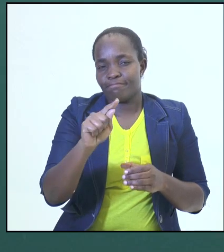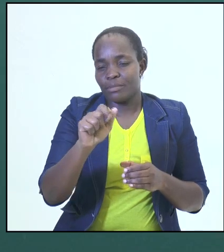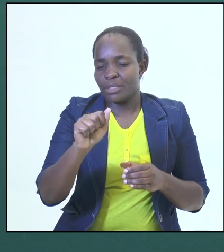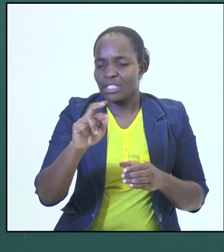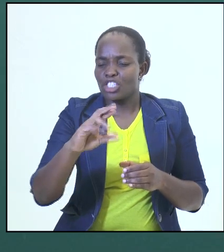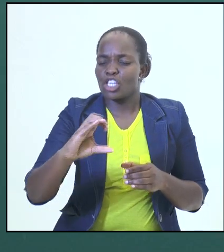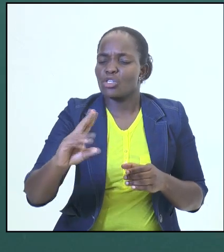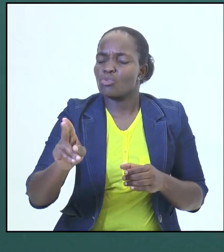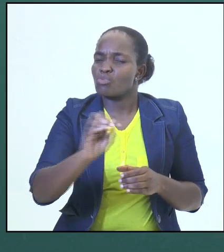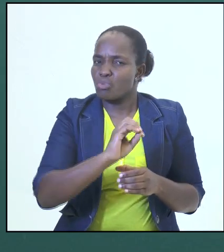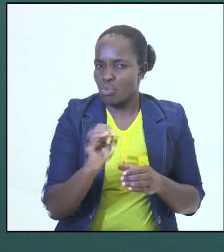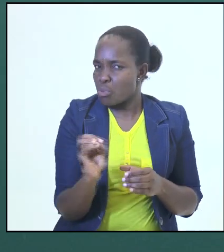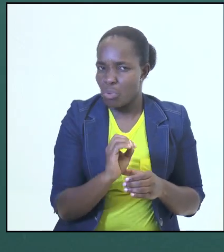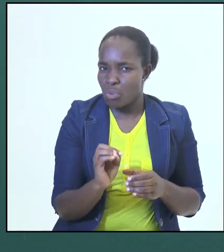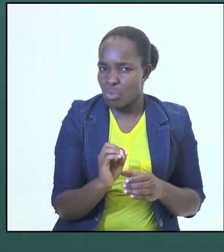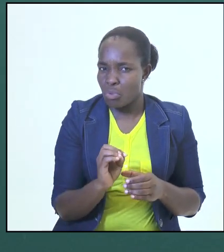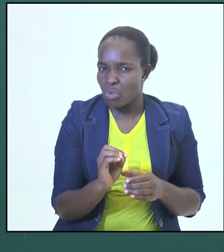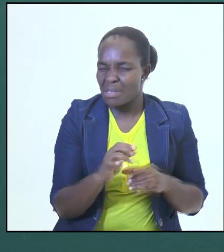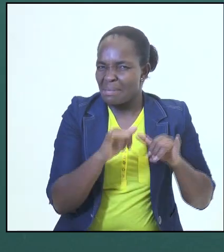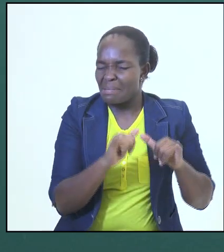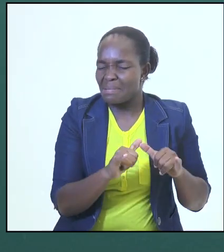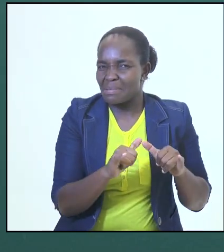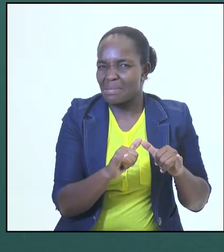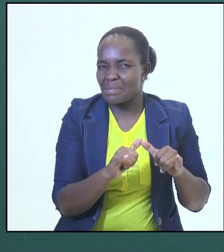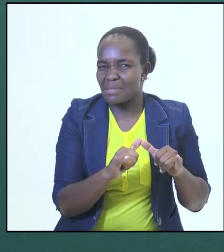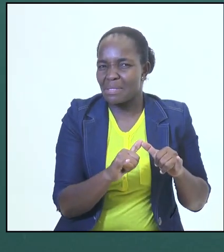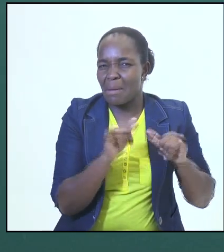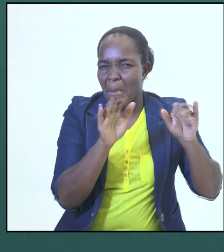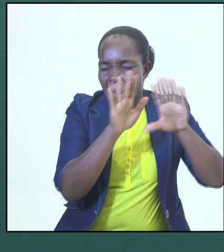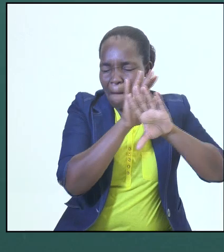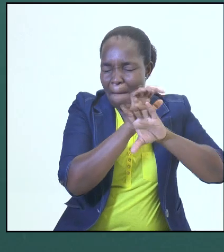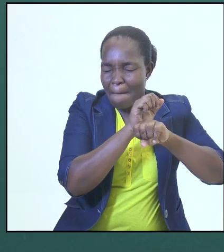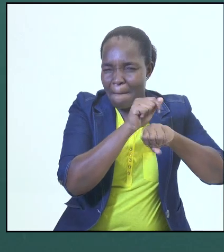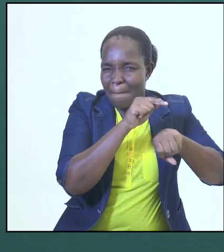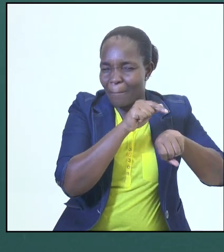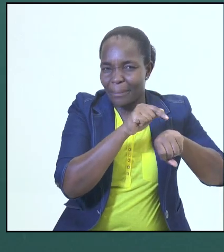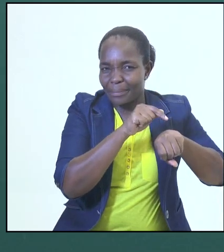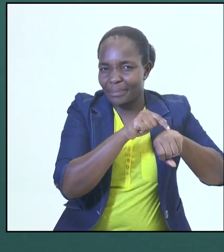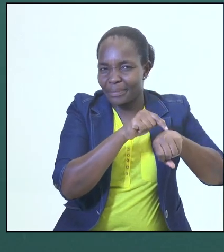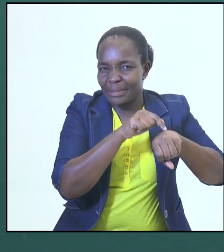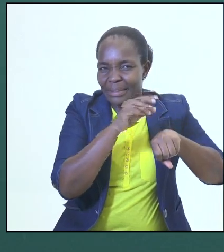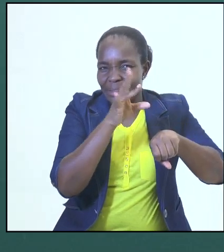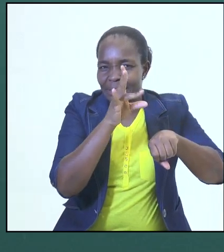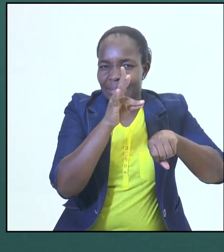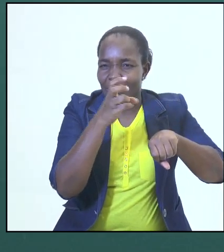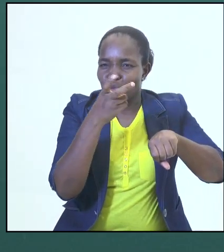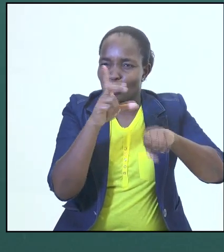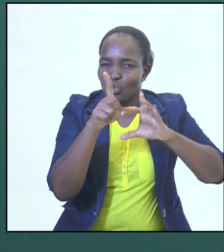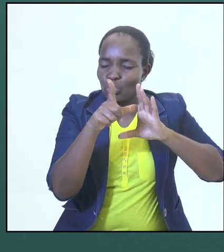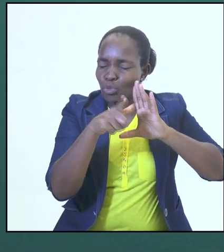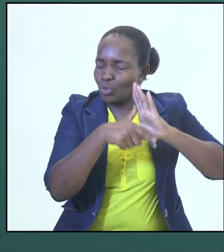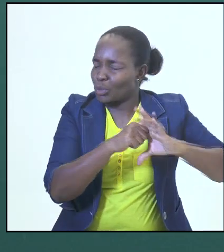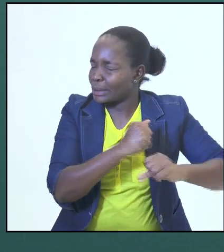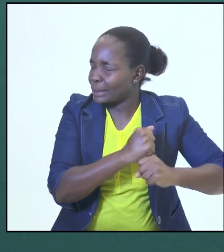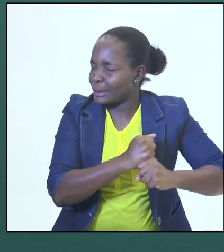plant is discharged by leaving it in a dark place for 72 hours or 3 days, so it should be discharged